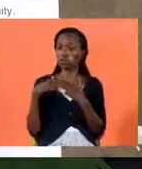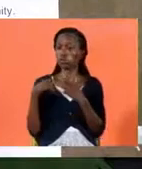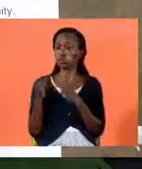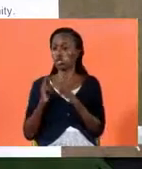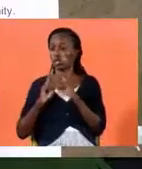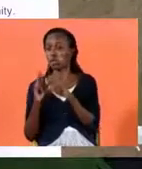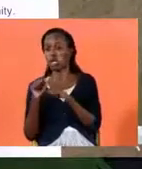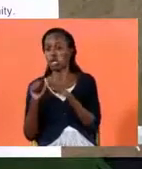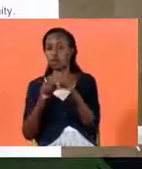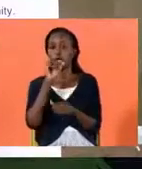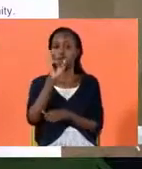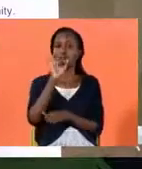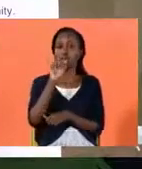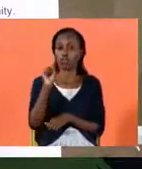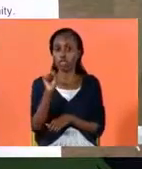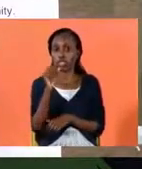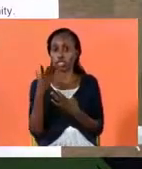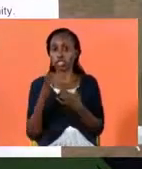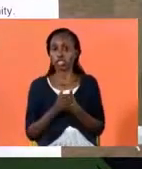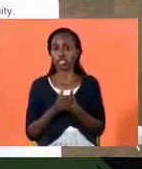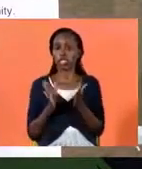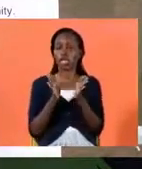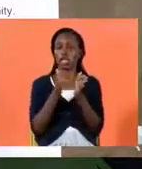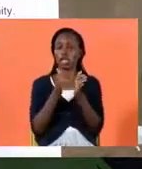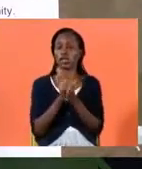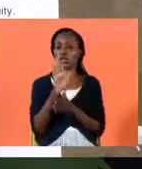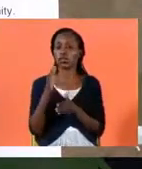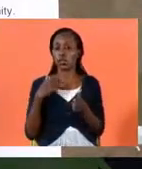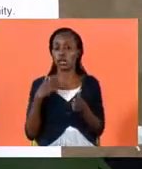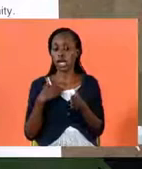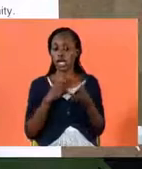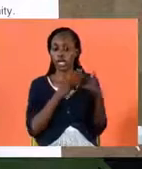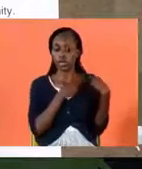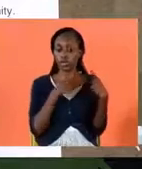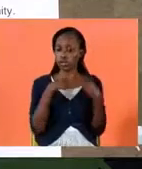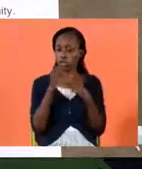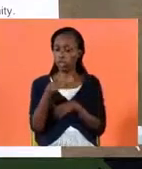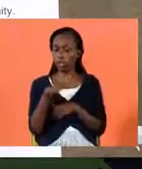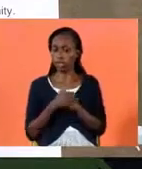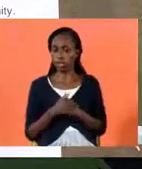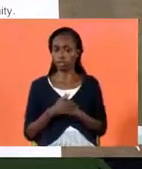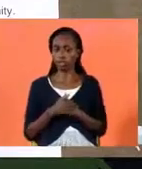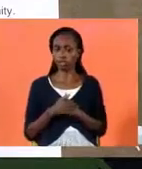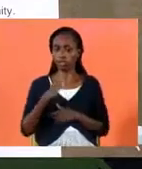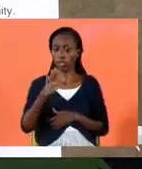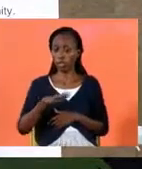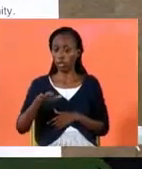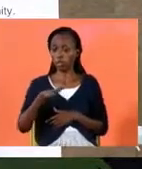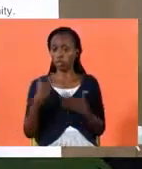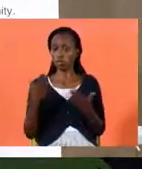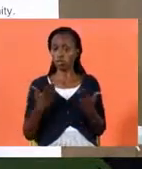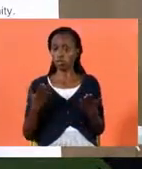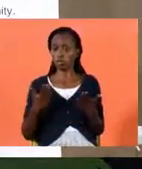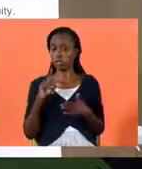report about IFFs and you had an assignment to go somewhere. So places where, illicit